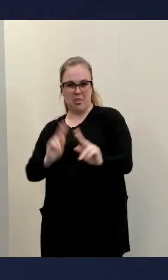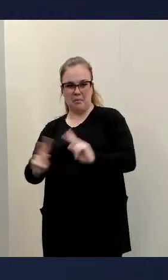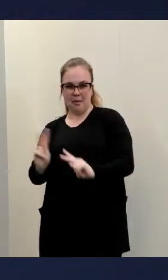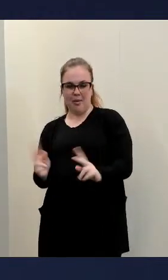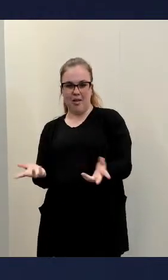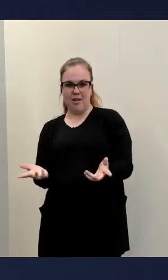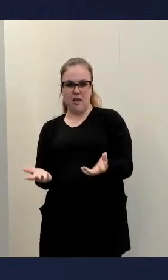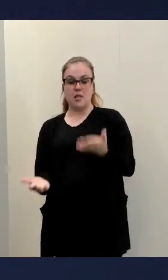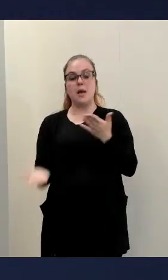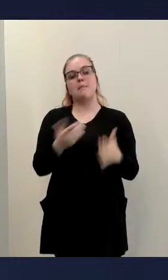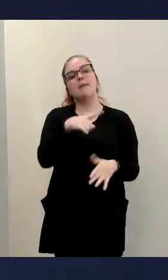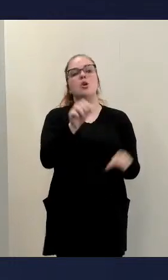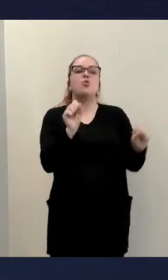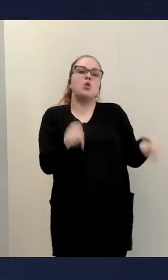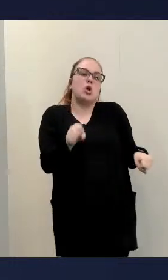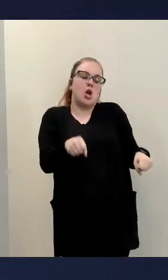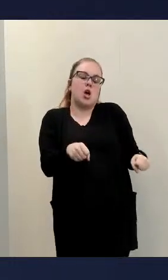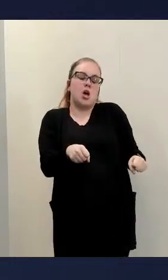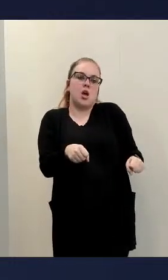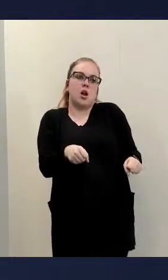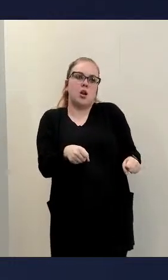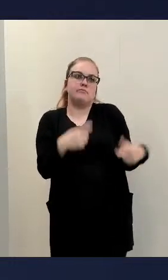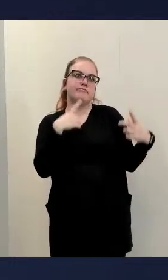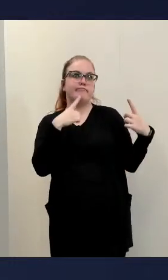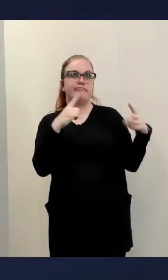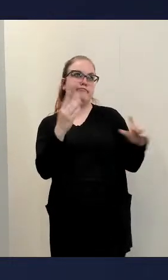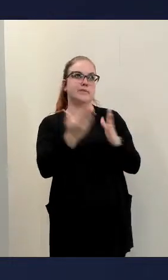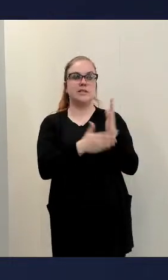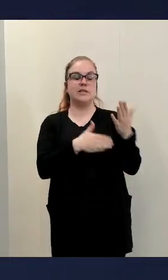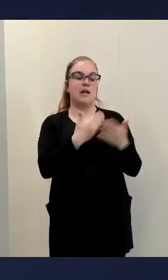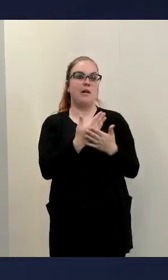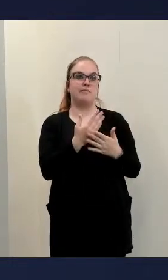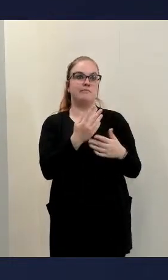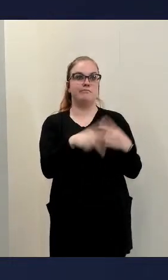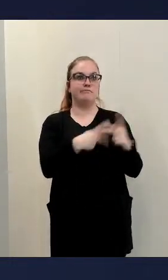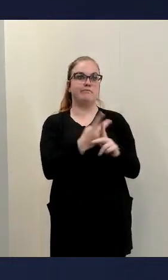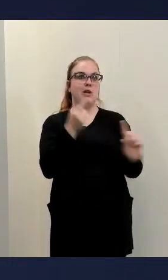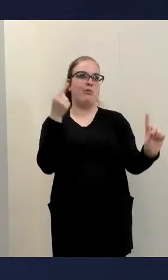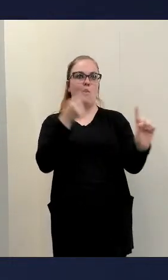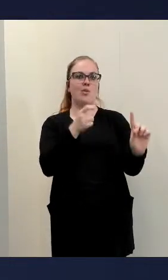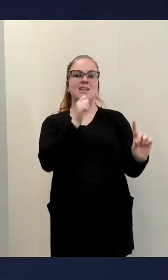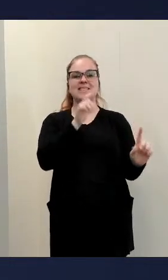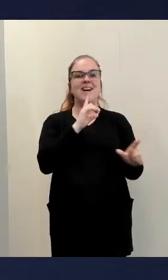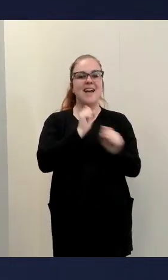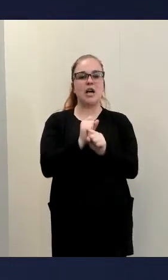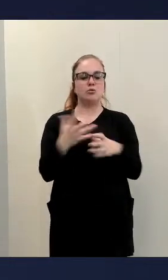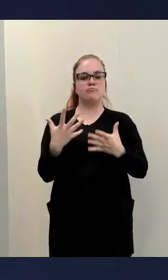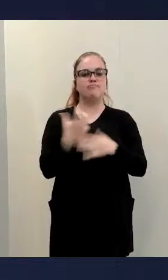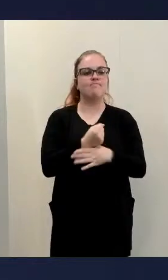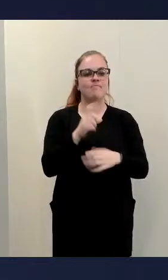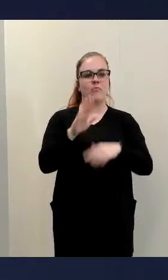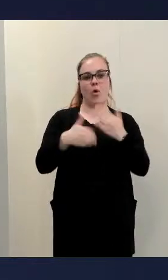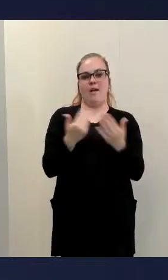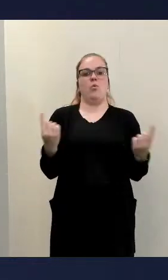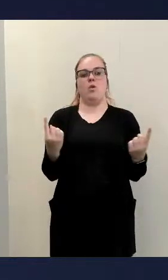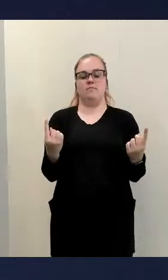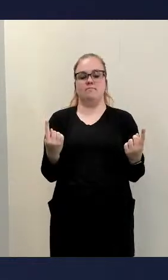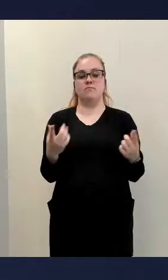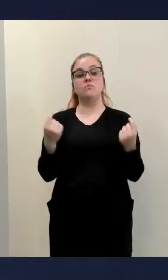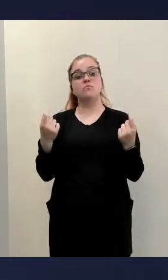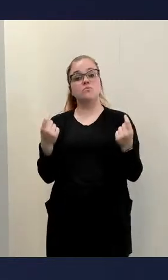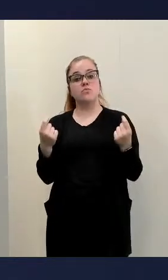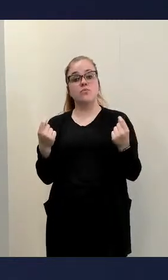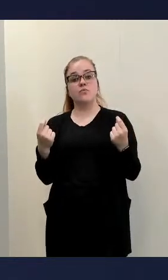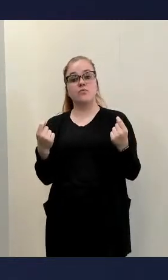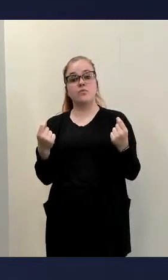then perhaps you would fill in the blank with some goal that really is not attainable for all people. And so what we did,